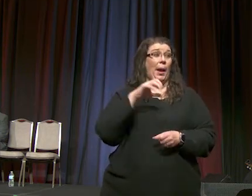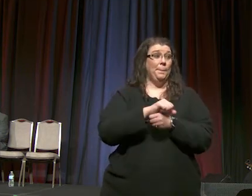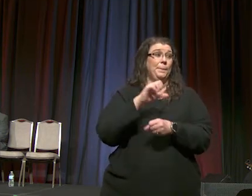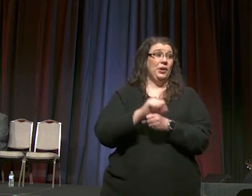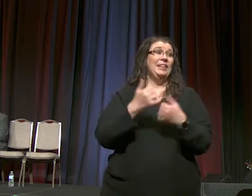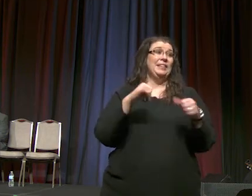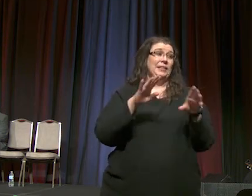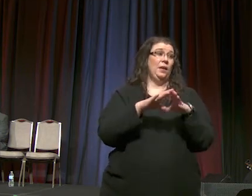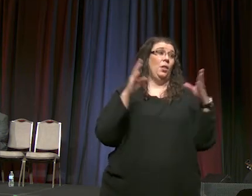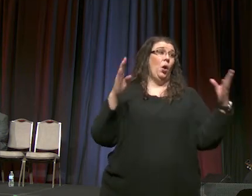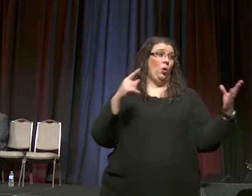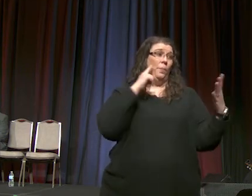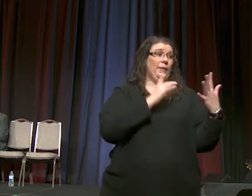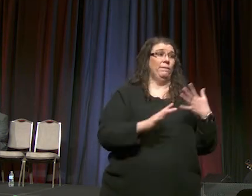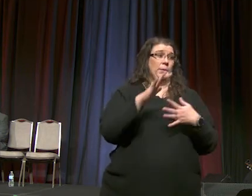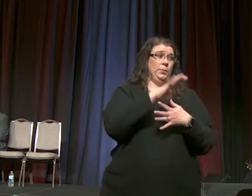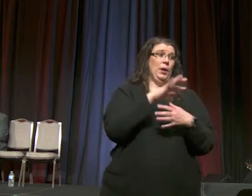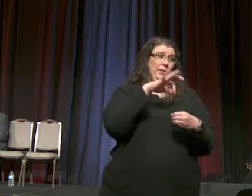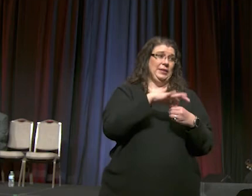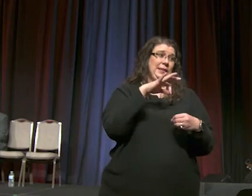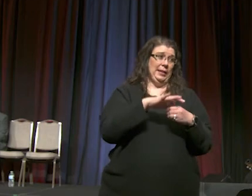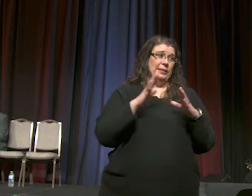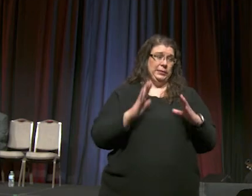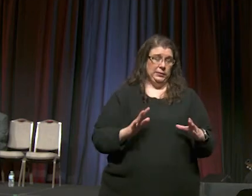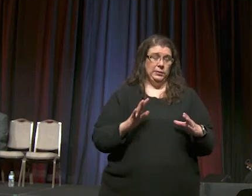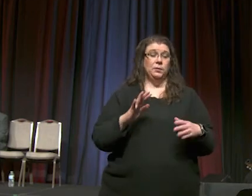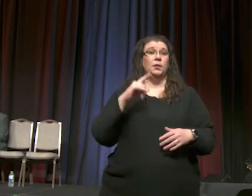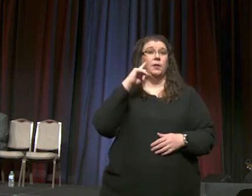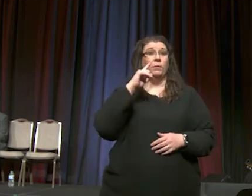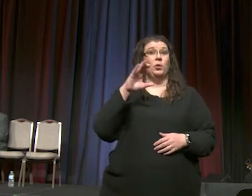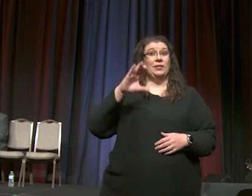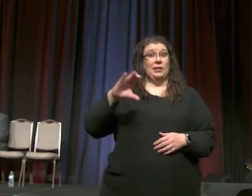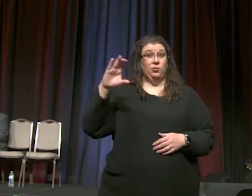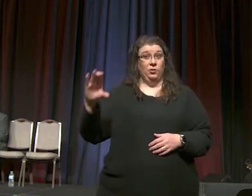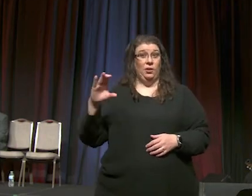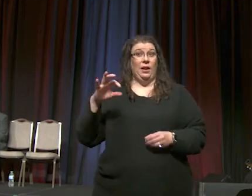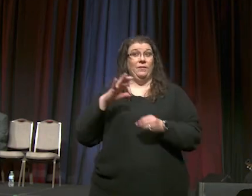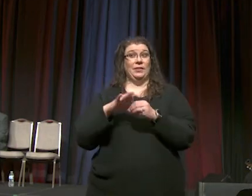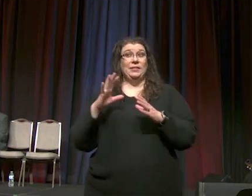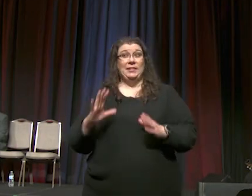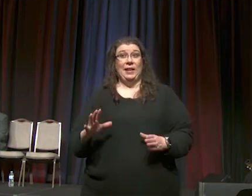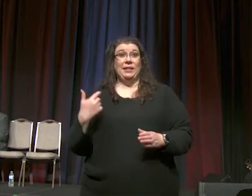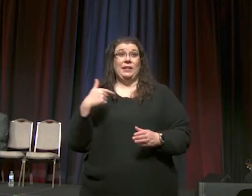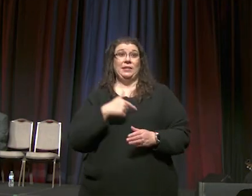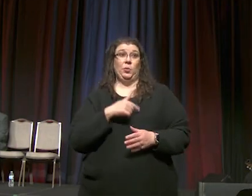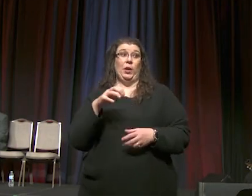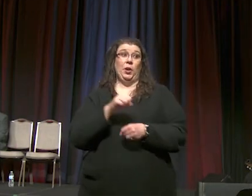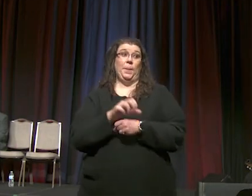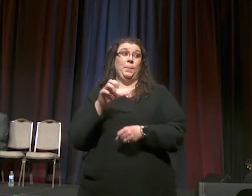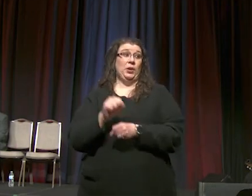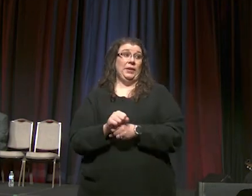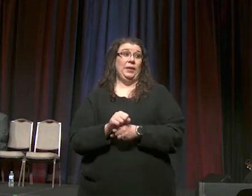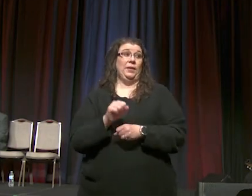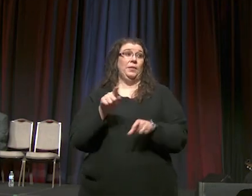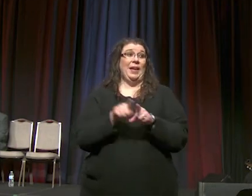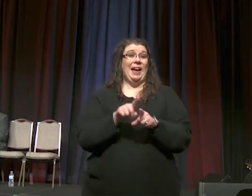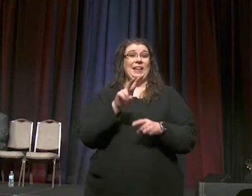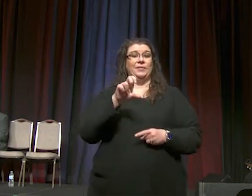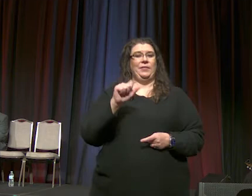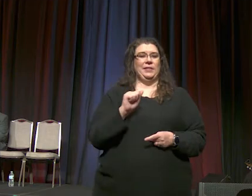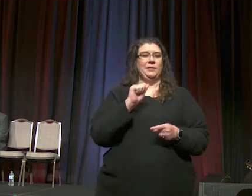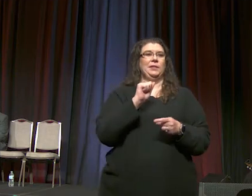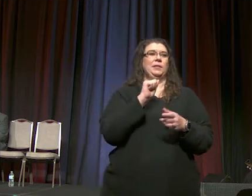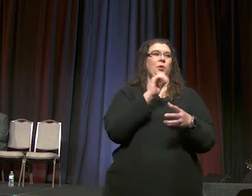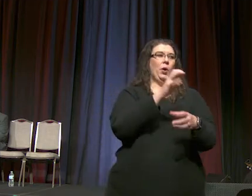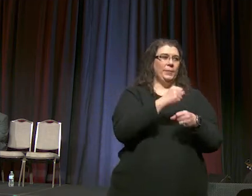still open for primary delegates to book. For Central Conference delegates, we are booking them as visas are obtained if